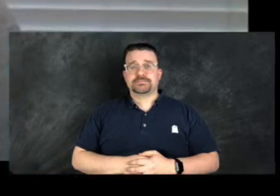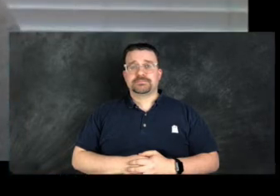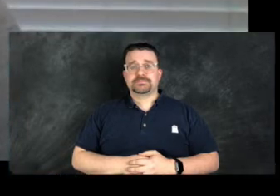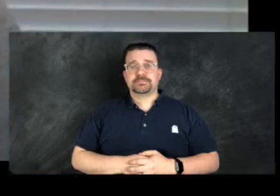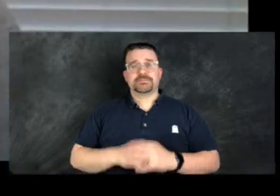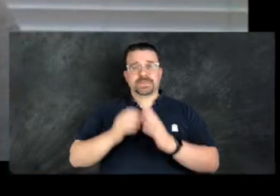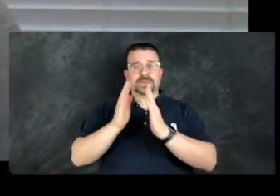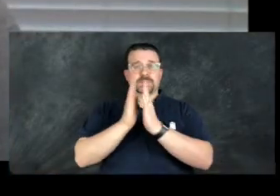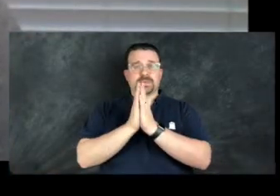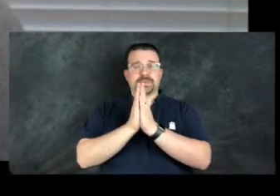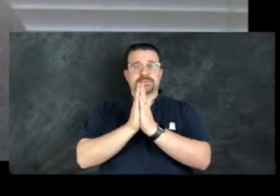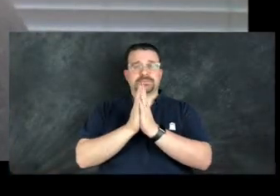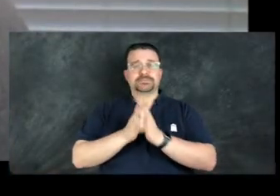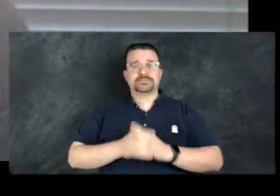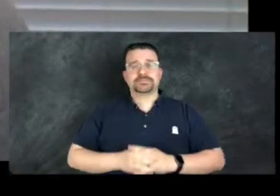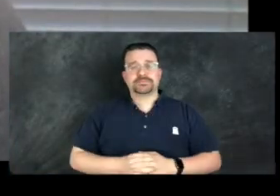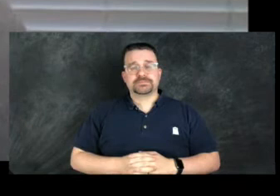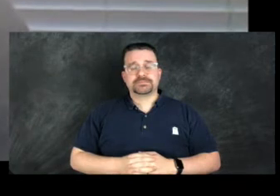Let us pray.